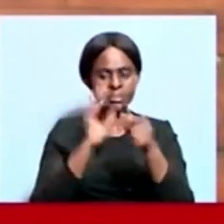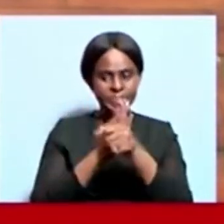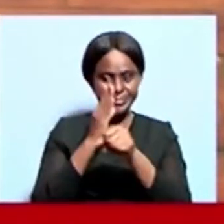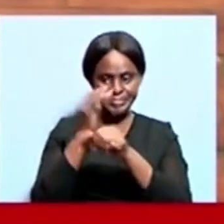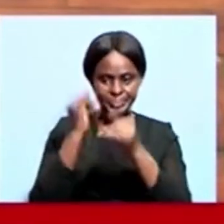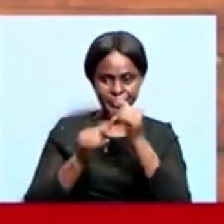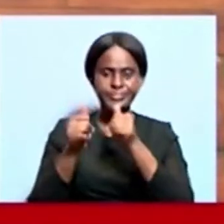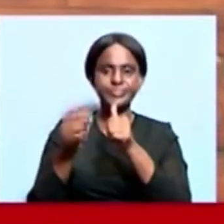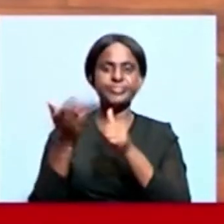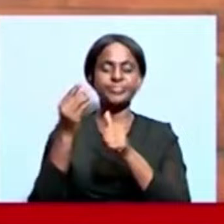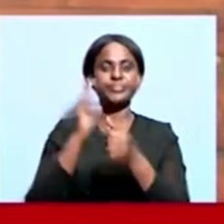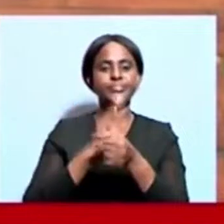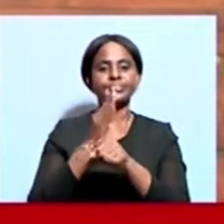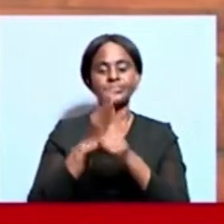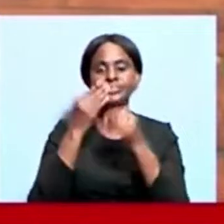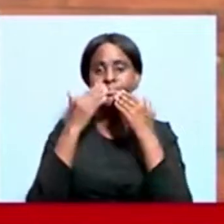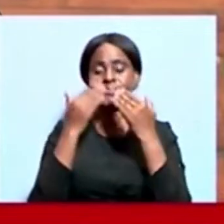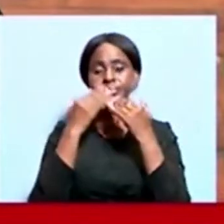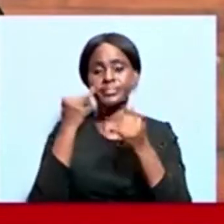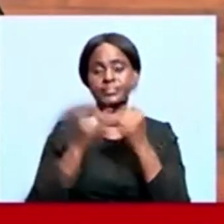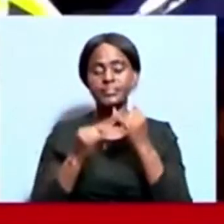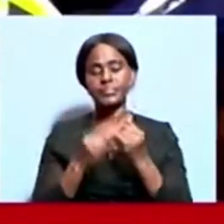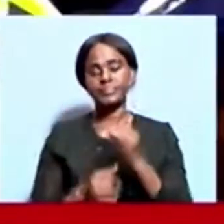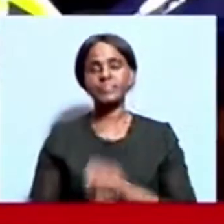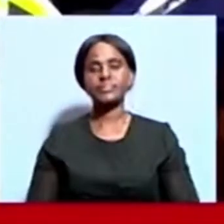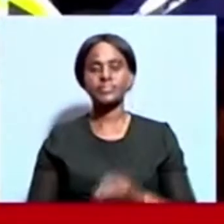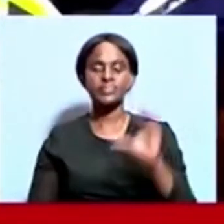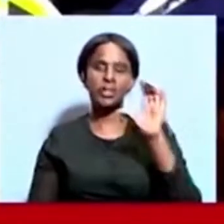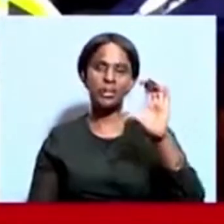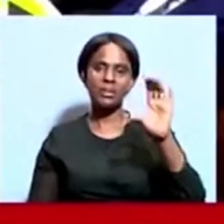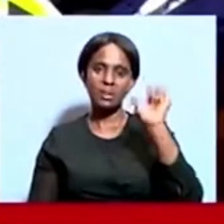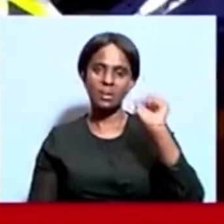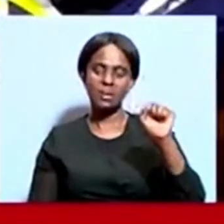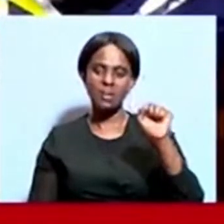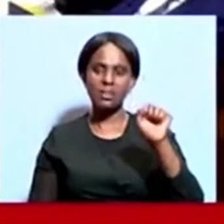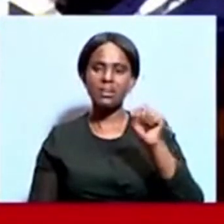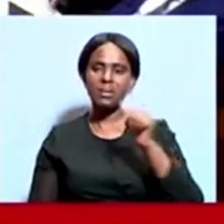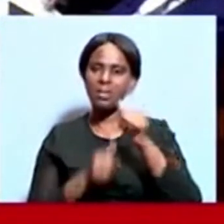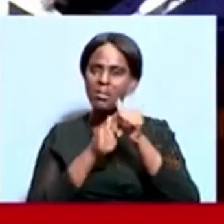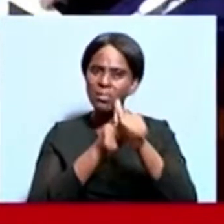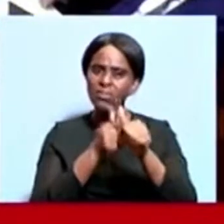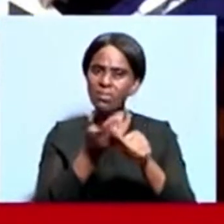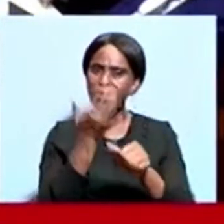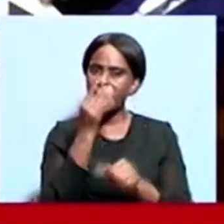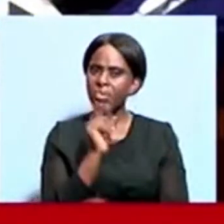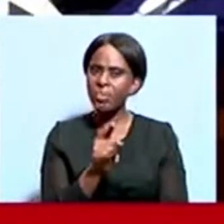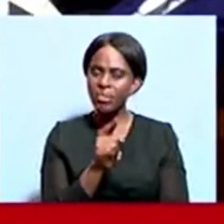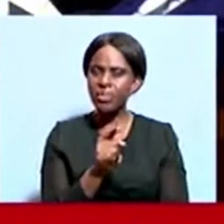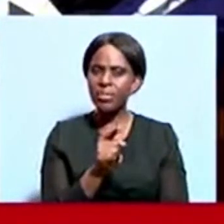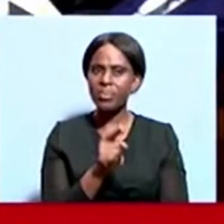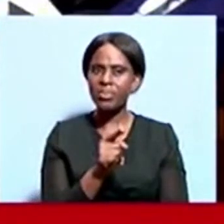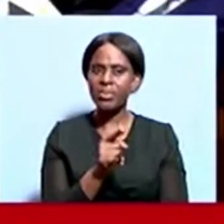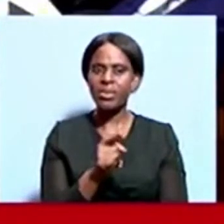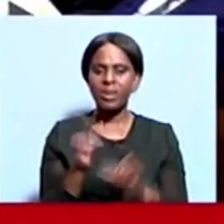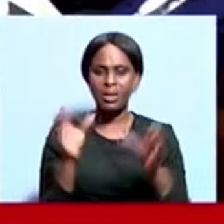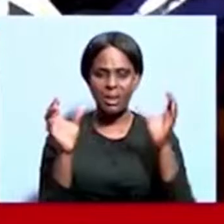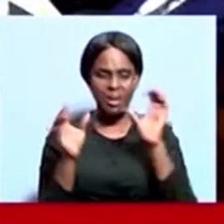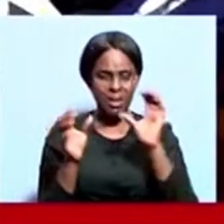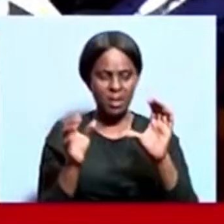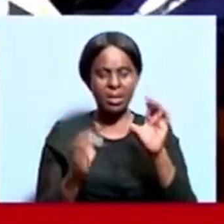follow-ups afterwards. Thank you. Council Secretary, is it a follow-up? No. Okay. Council Secretary.